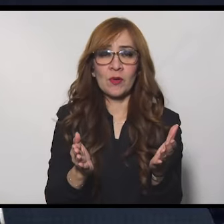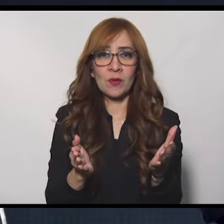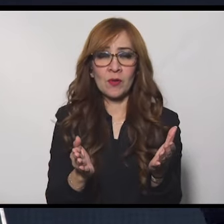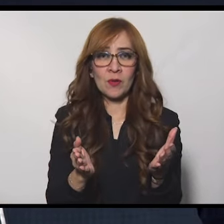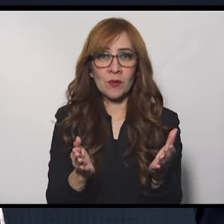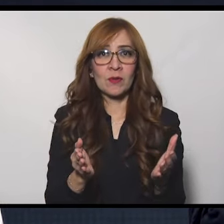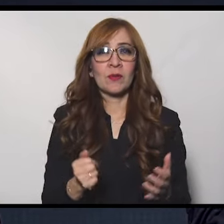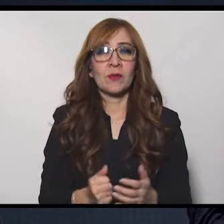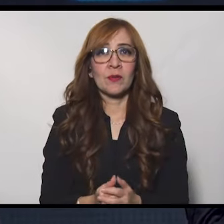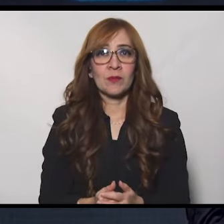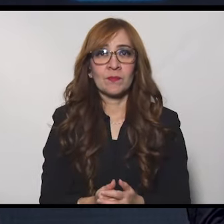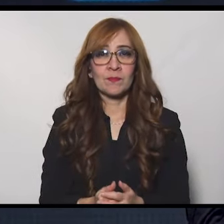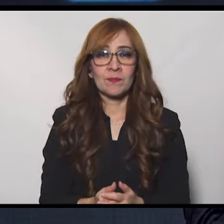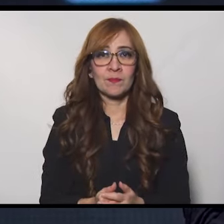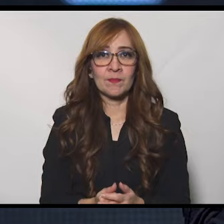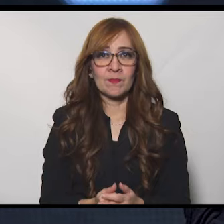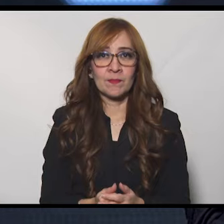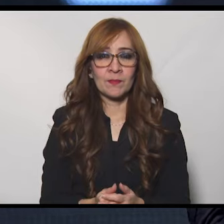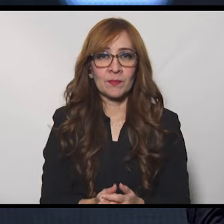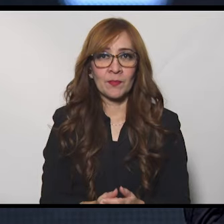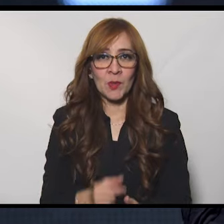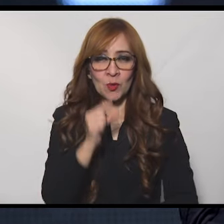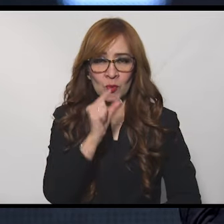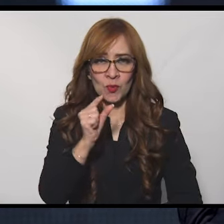into the breakthrough